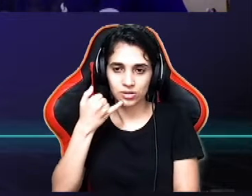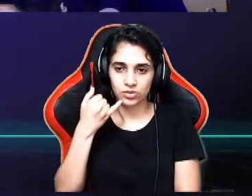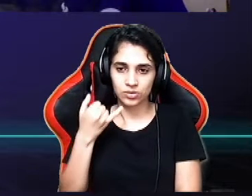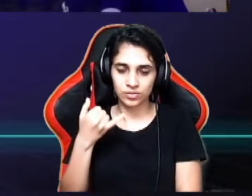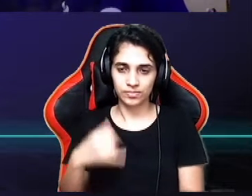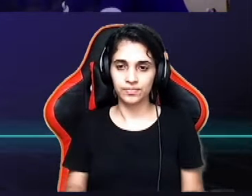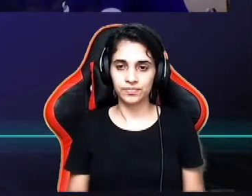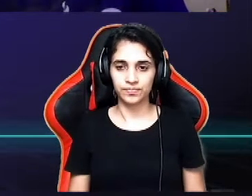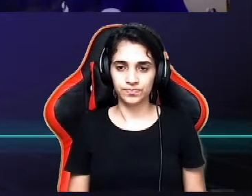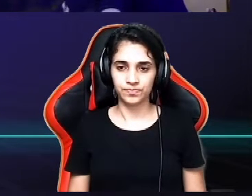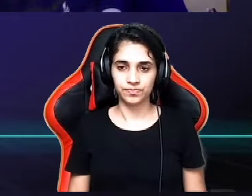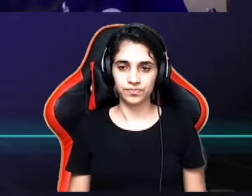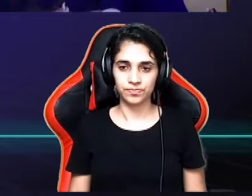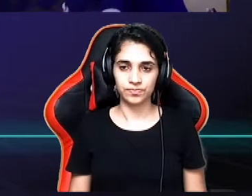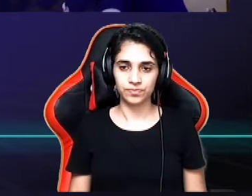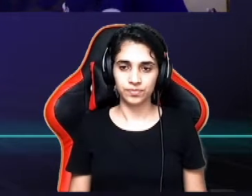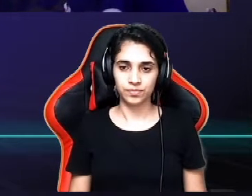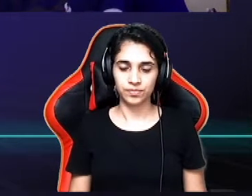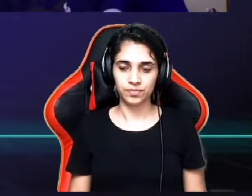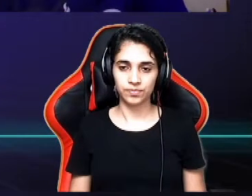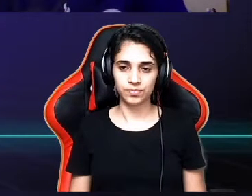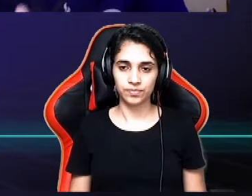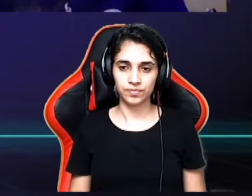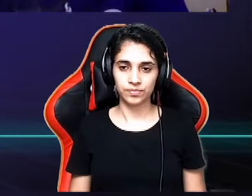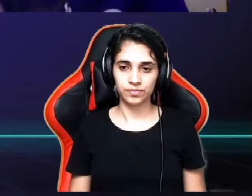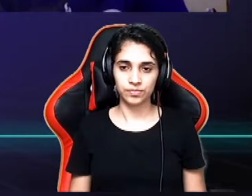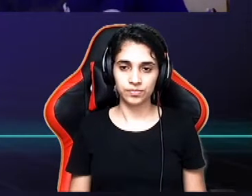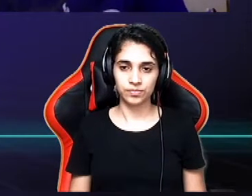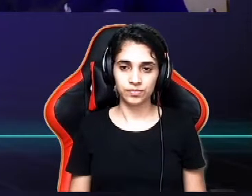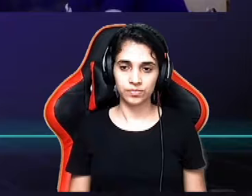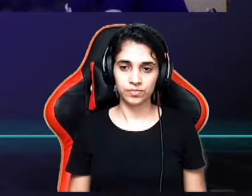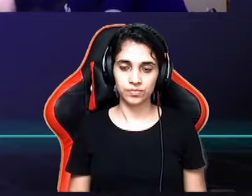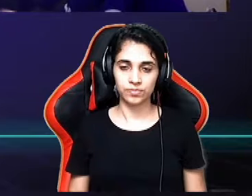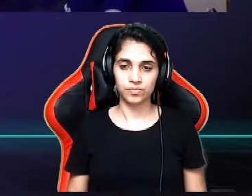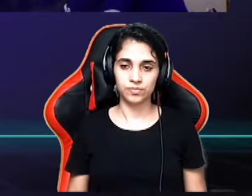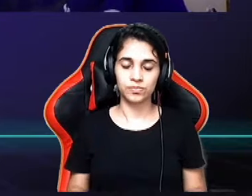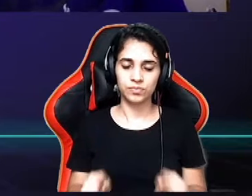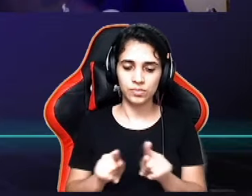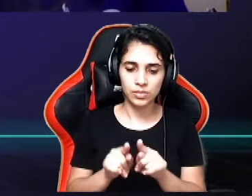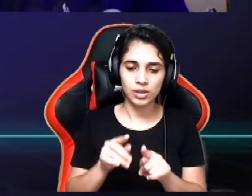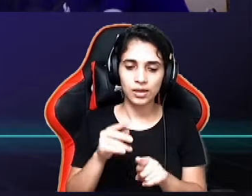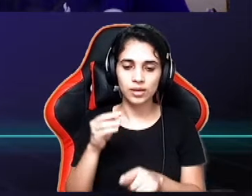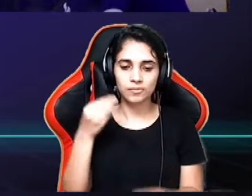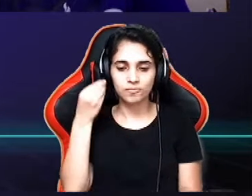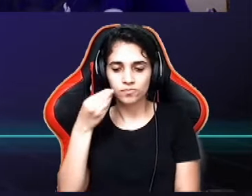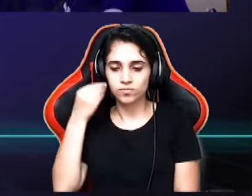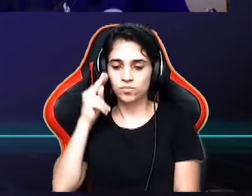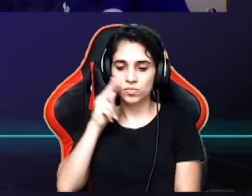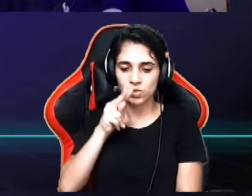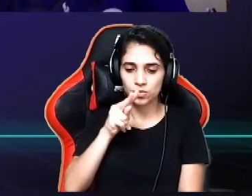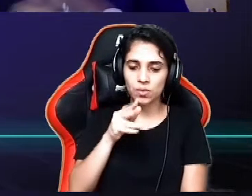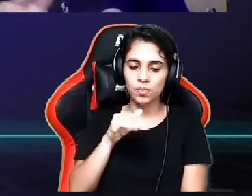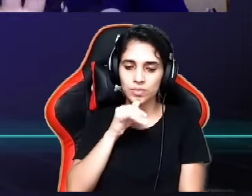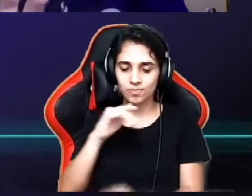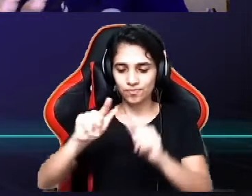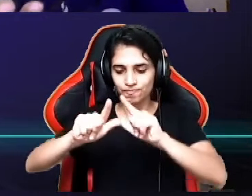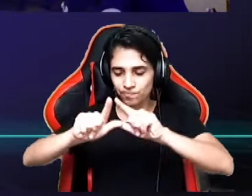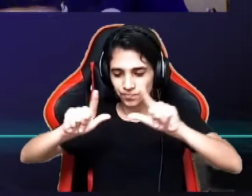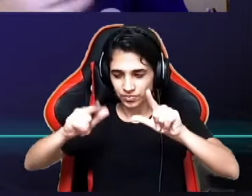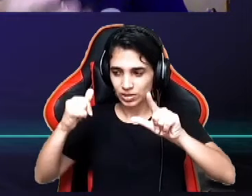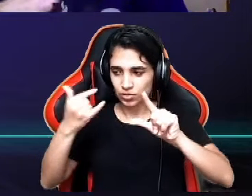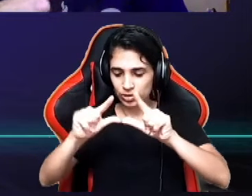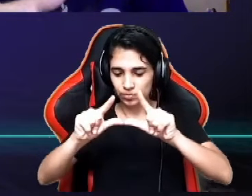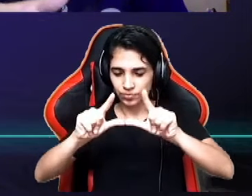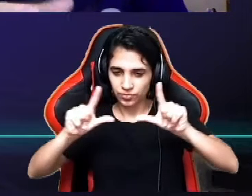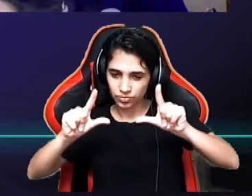mobile, uh, using what the device itself allows us as a user experience in terms of